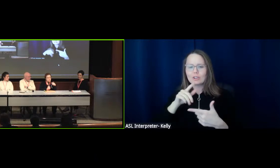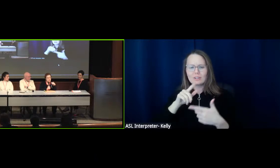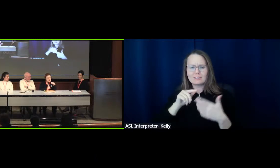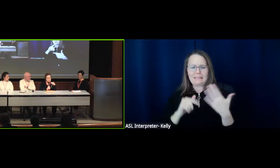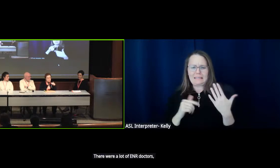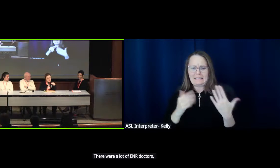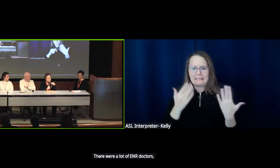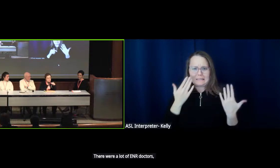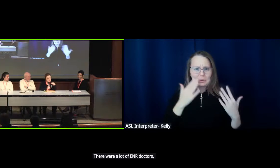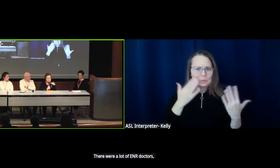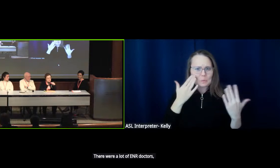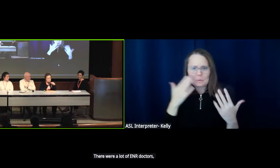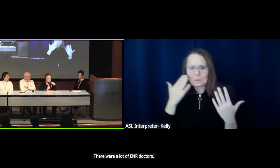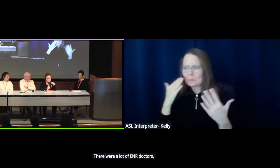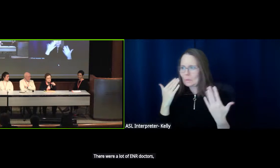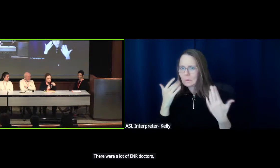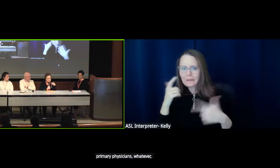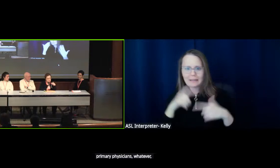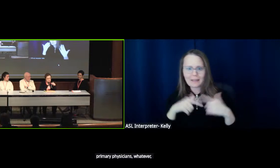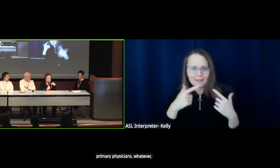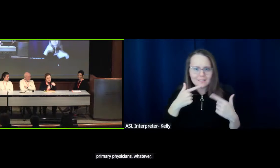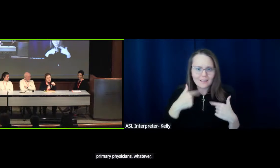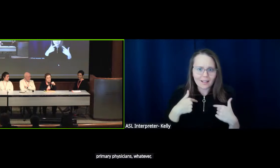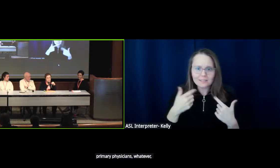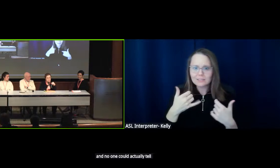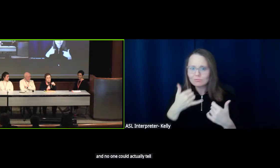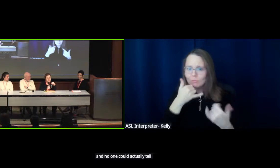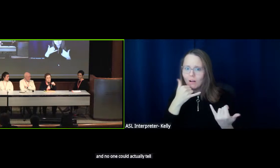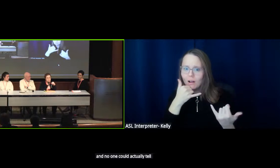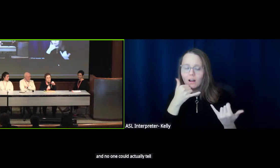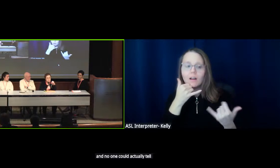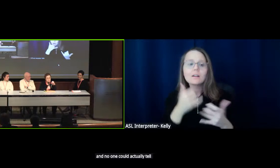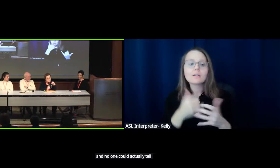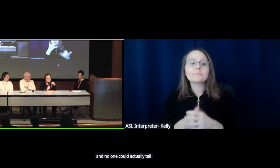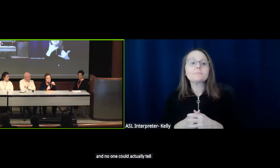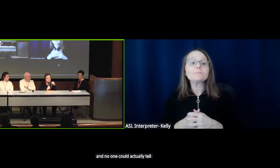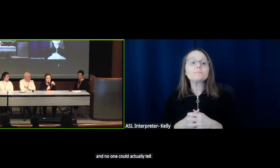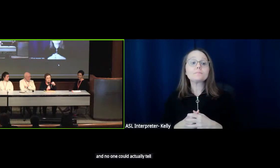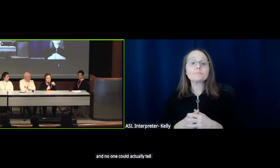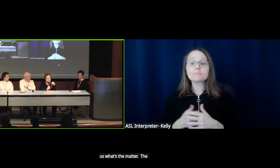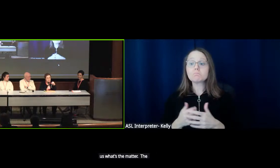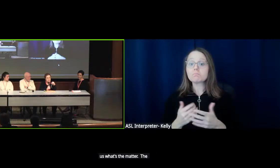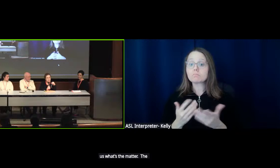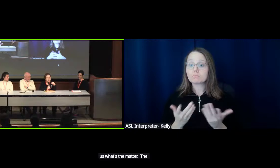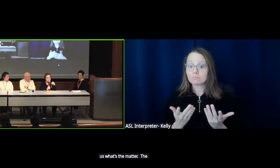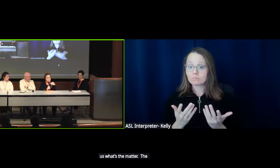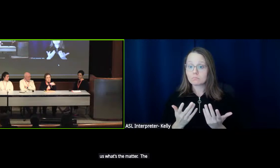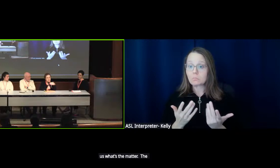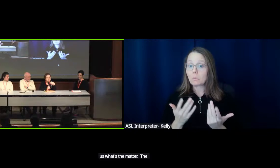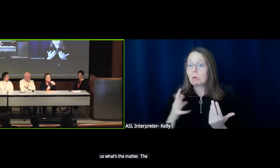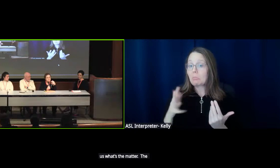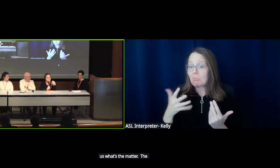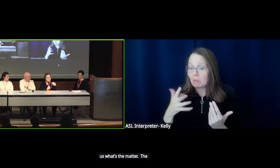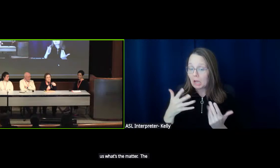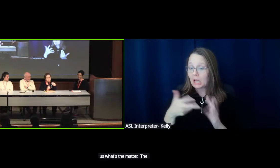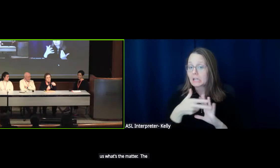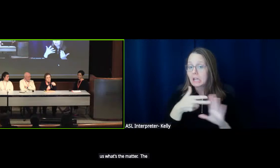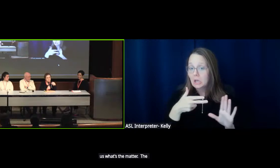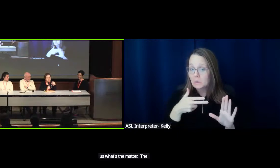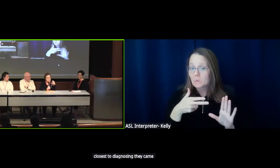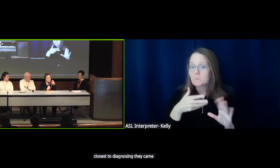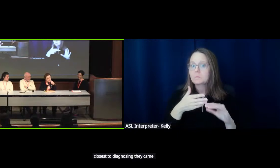nobody actually could tell us what's the matter. The closest to diagnosing they came was after the fact